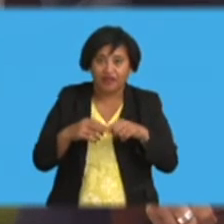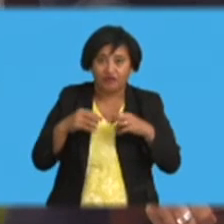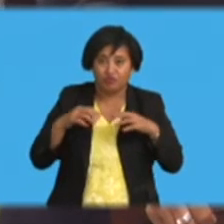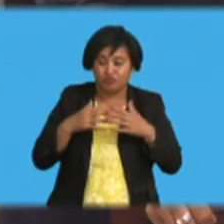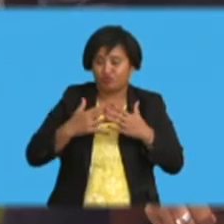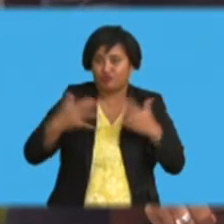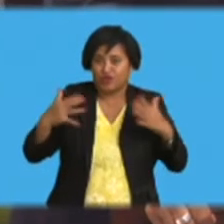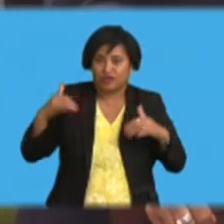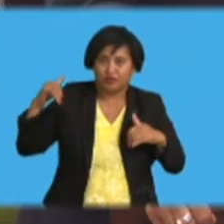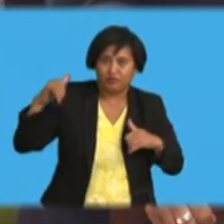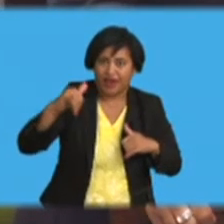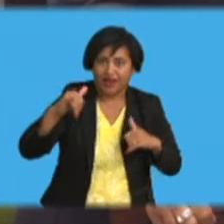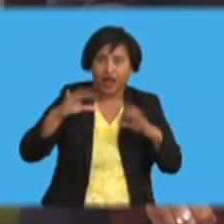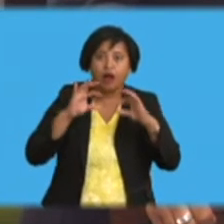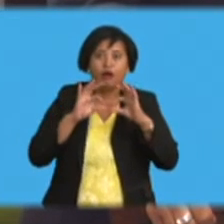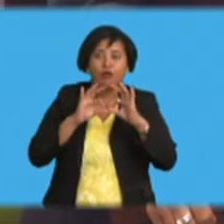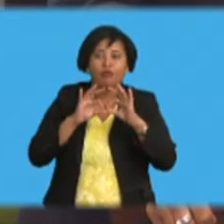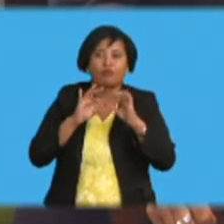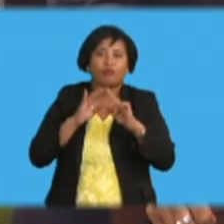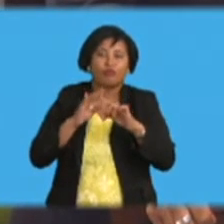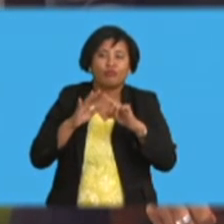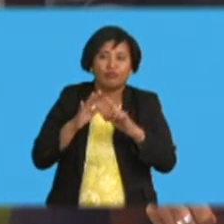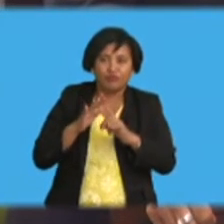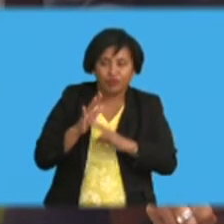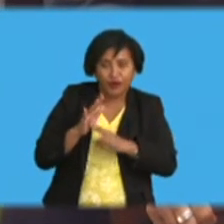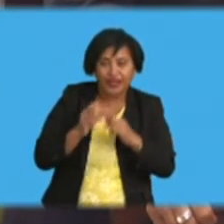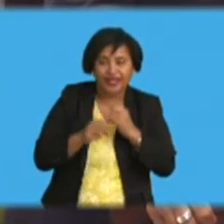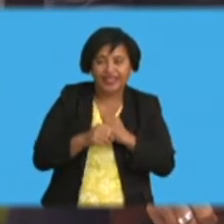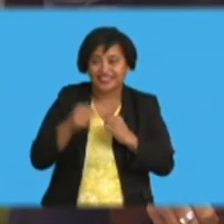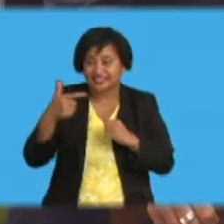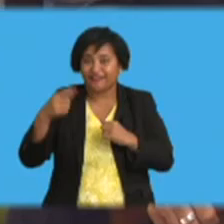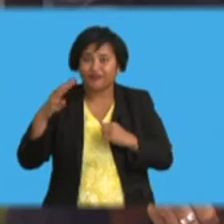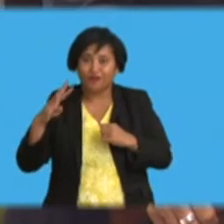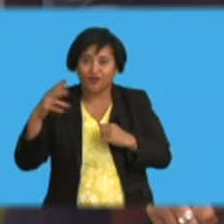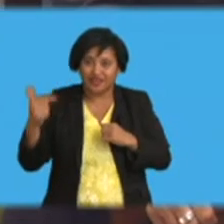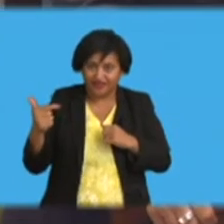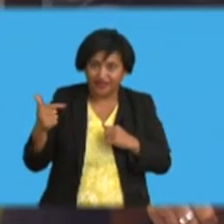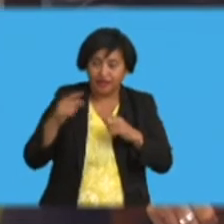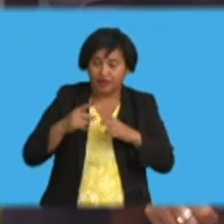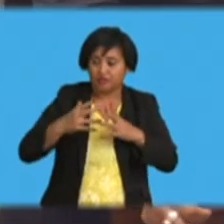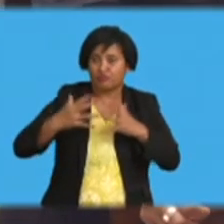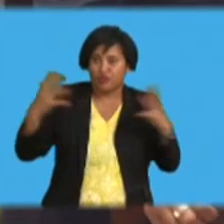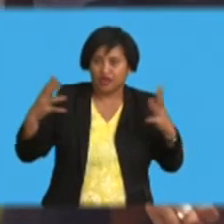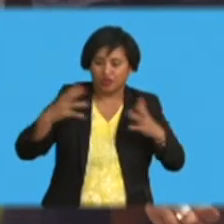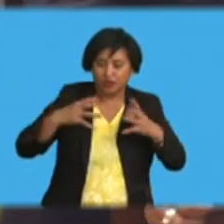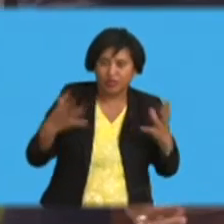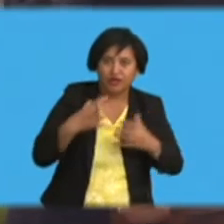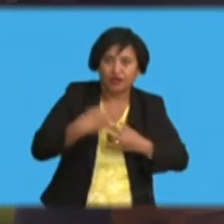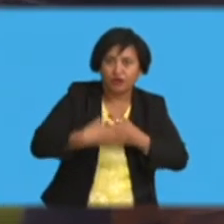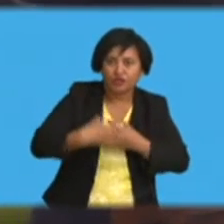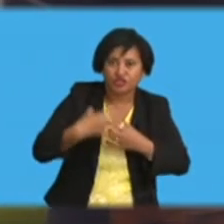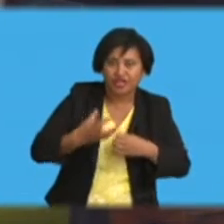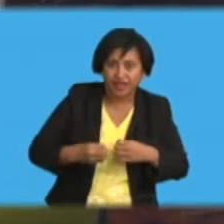double that of its twin-engine Airbus A330-200s, and with the Boeing size and weight, almost all other operating costs were higher,